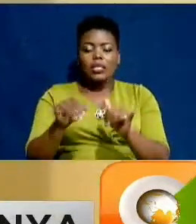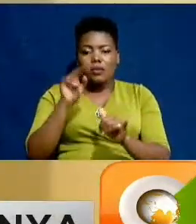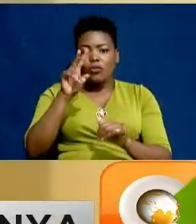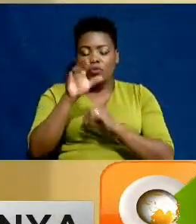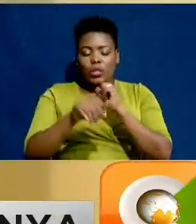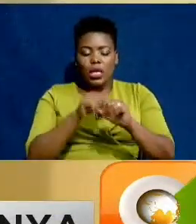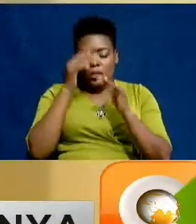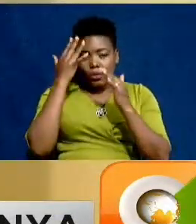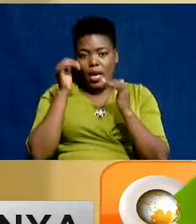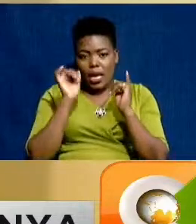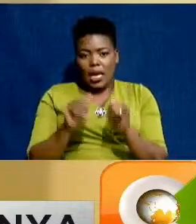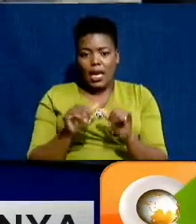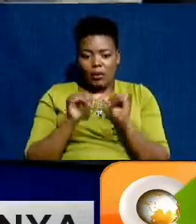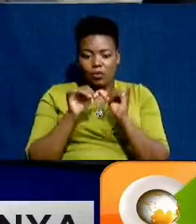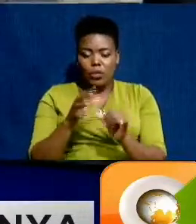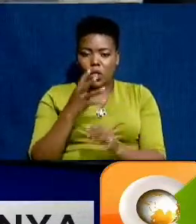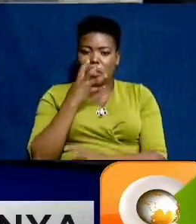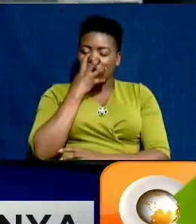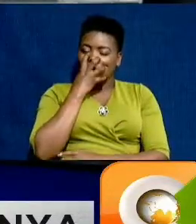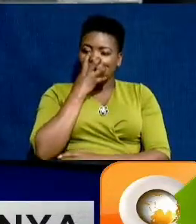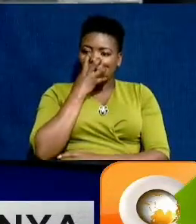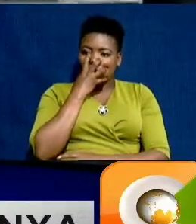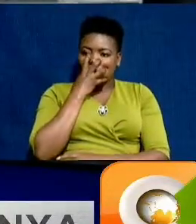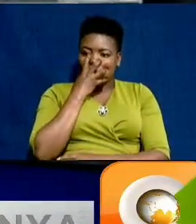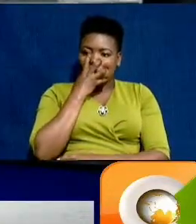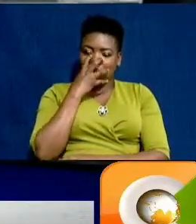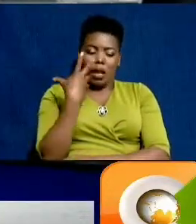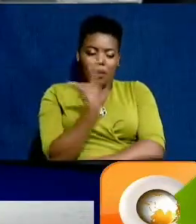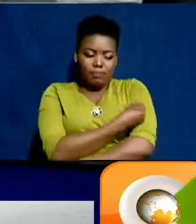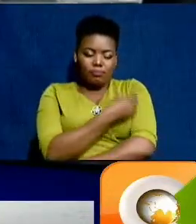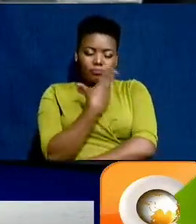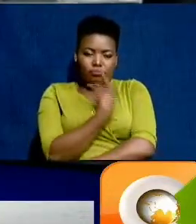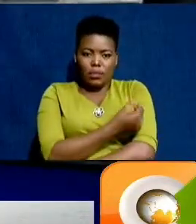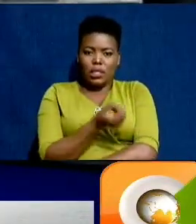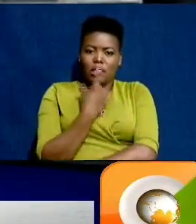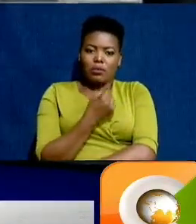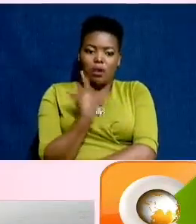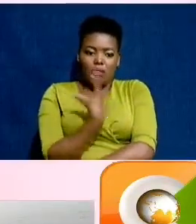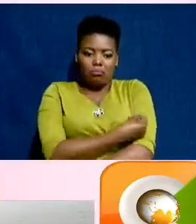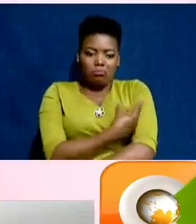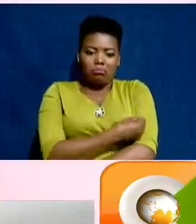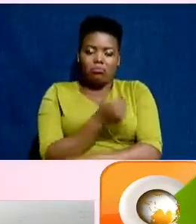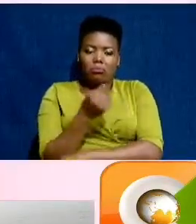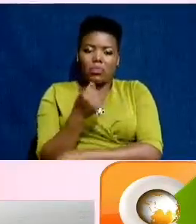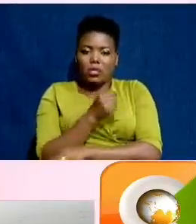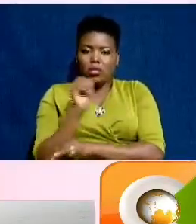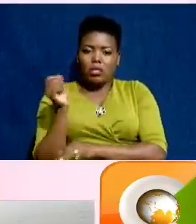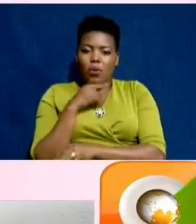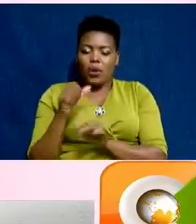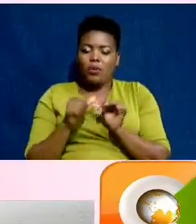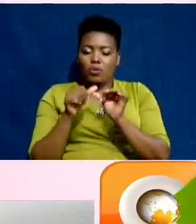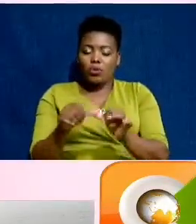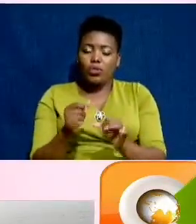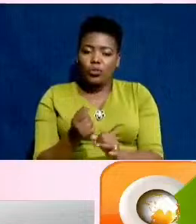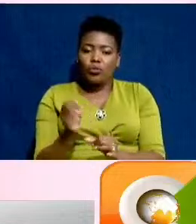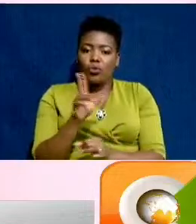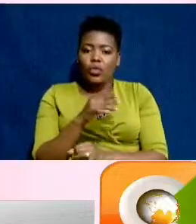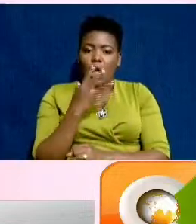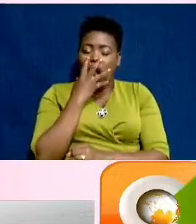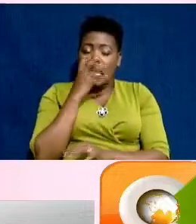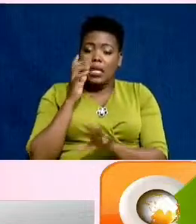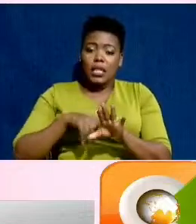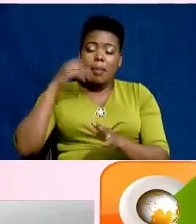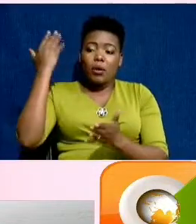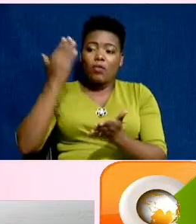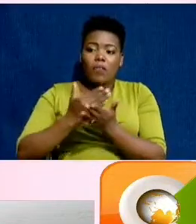2 years, because I can keep on pumping your heart with drugs. We call them adrenaline or dopamine. Basically, when I confirm